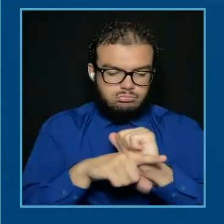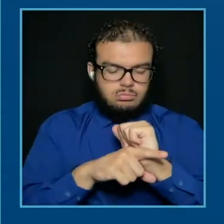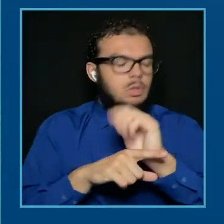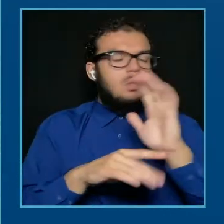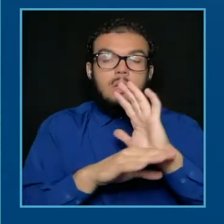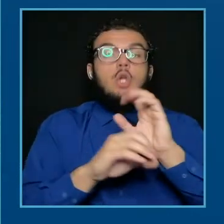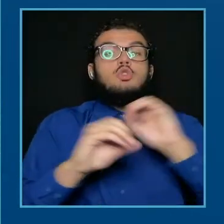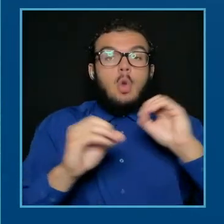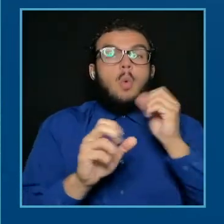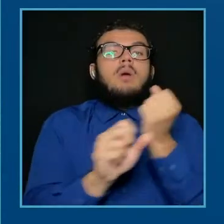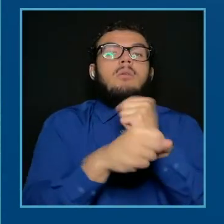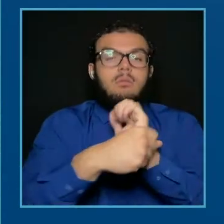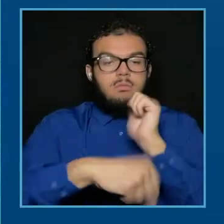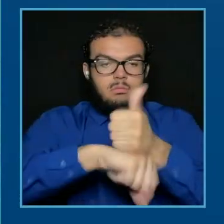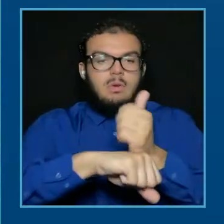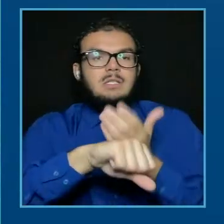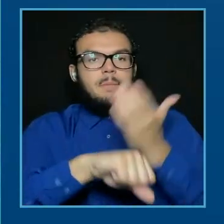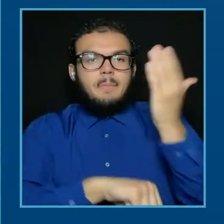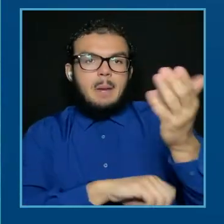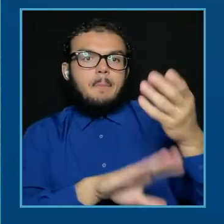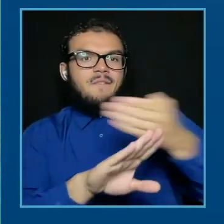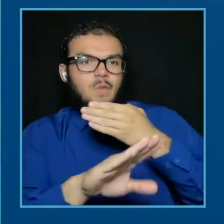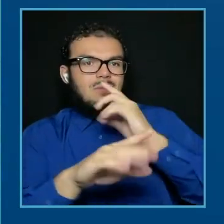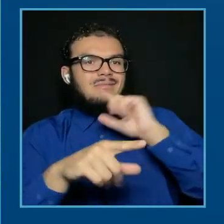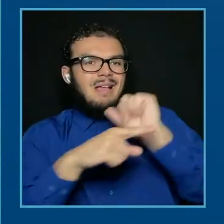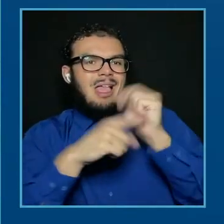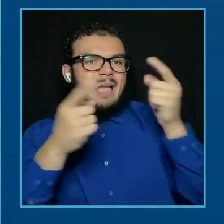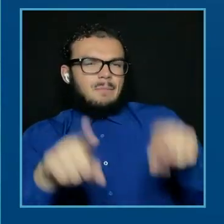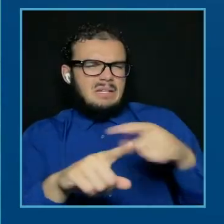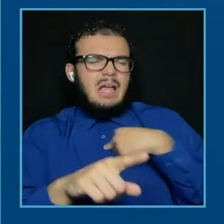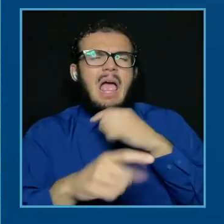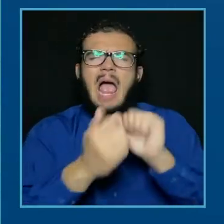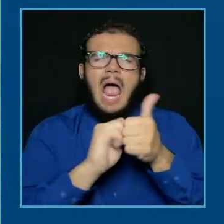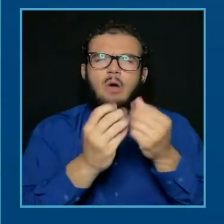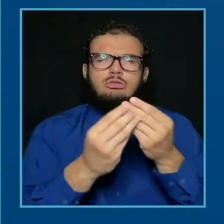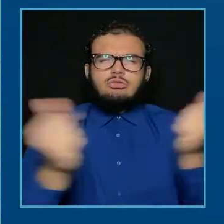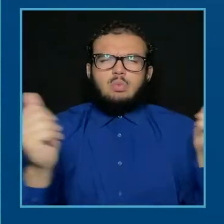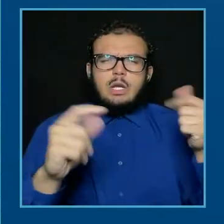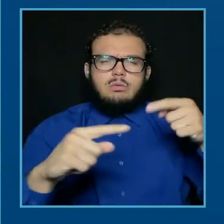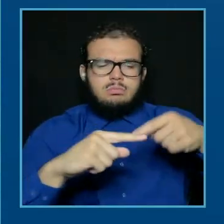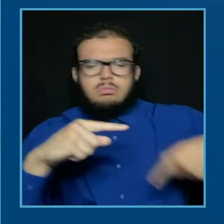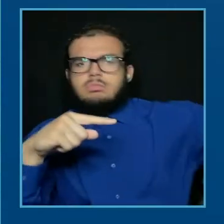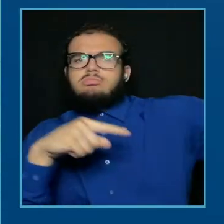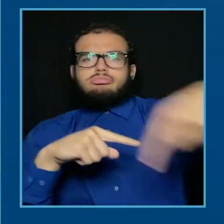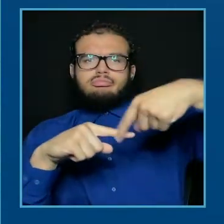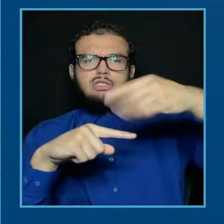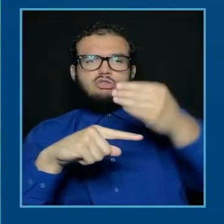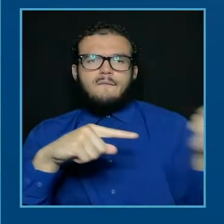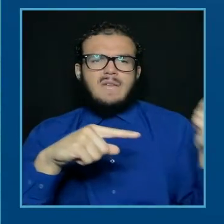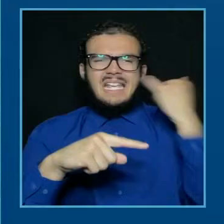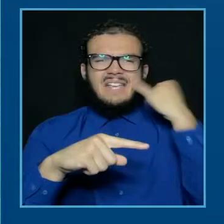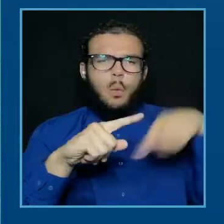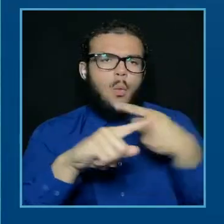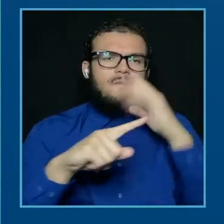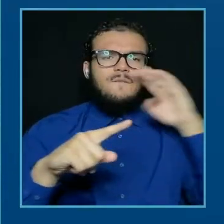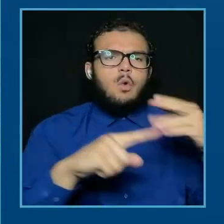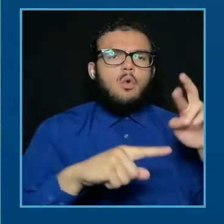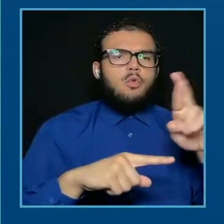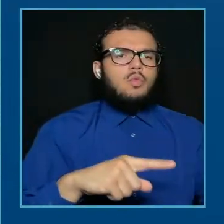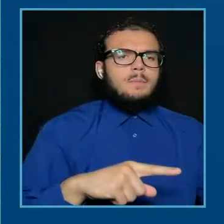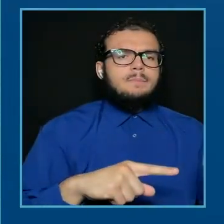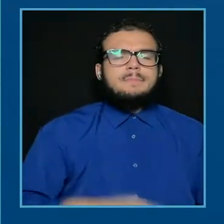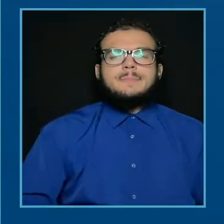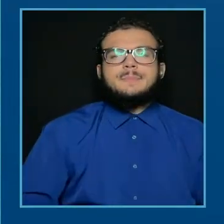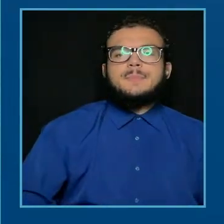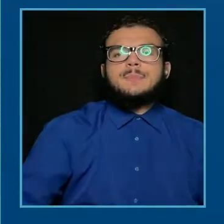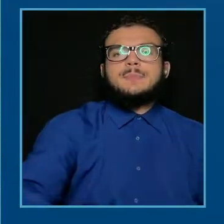made such a demand before the vote was taken." How do you square this circle if we're only focusing on Roberts? Yeah, no, you're right.